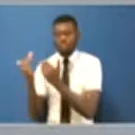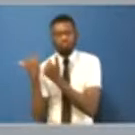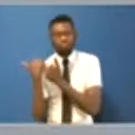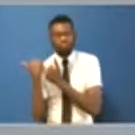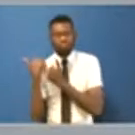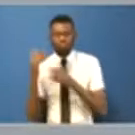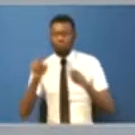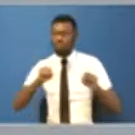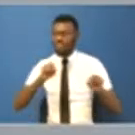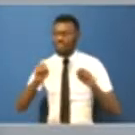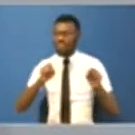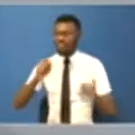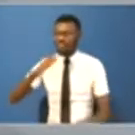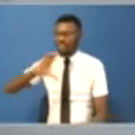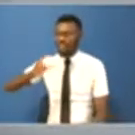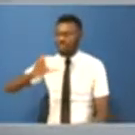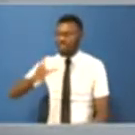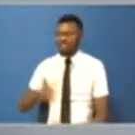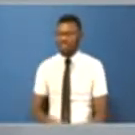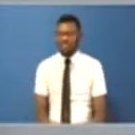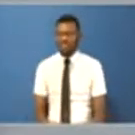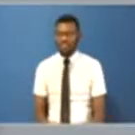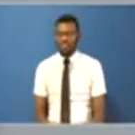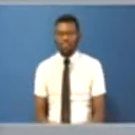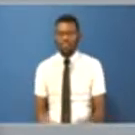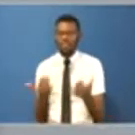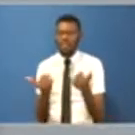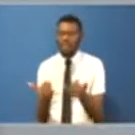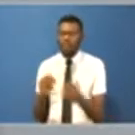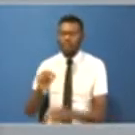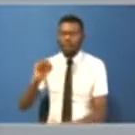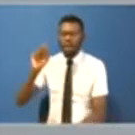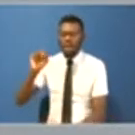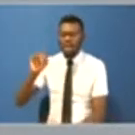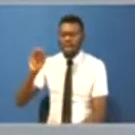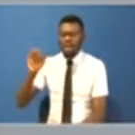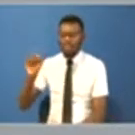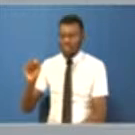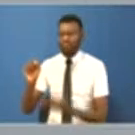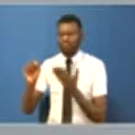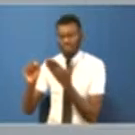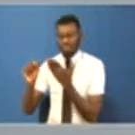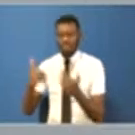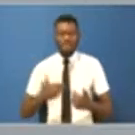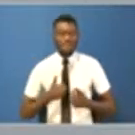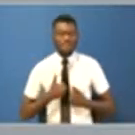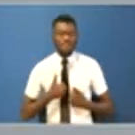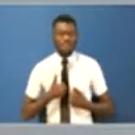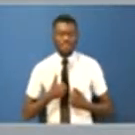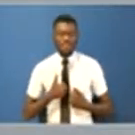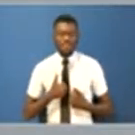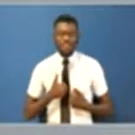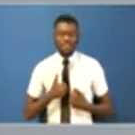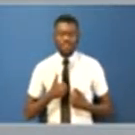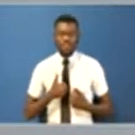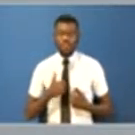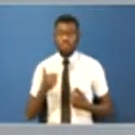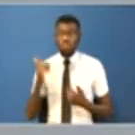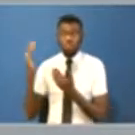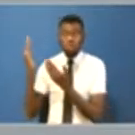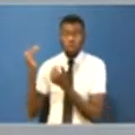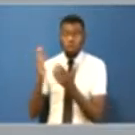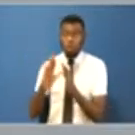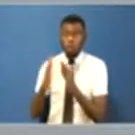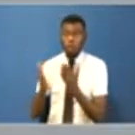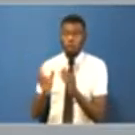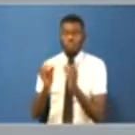run to run the county now we have nms and my hope is